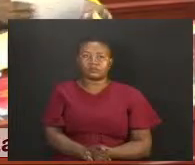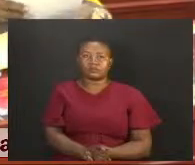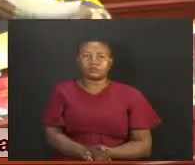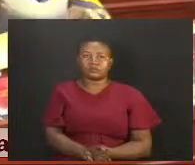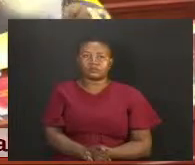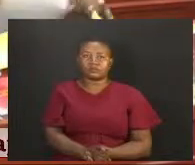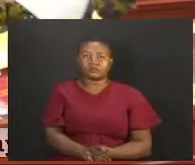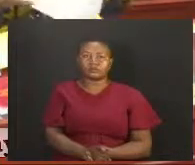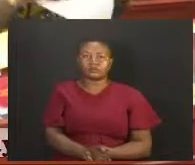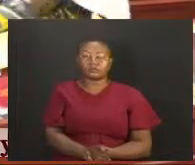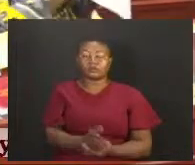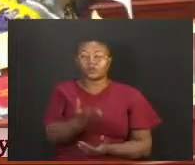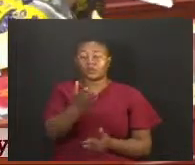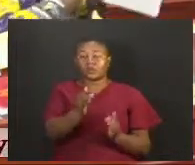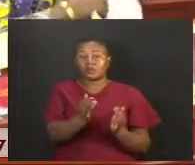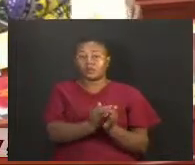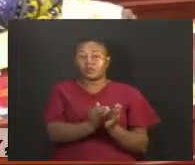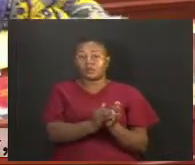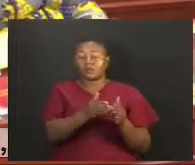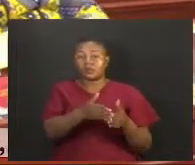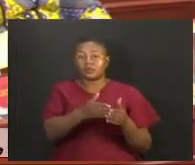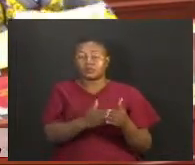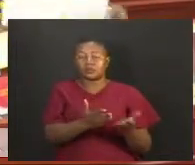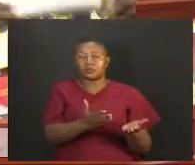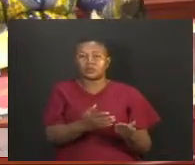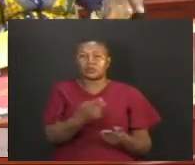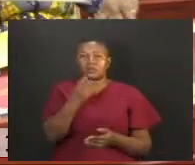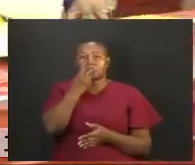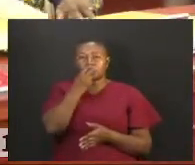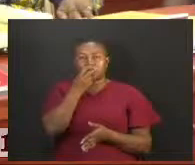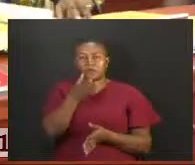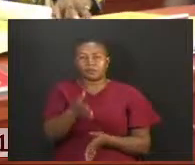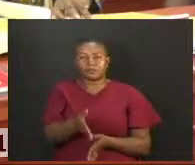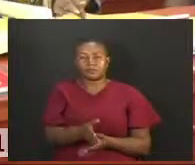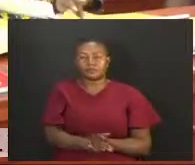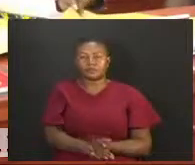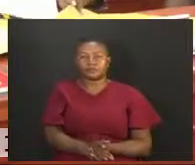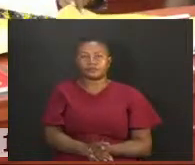Yes, minority leader. Mr. Speaker,